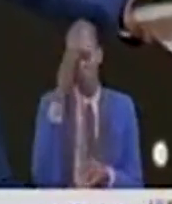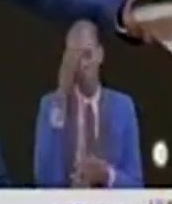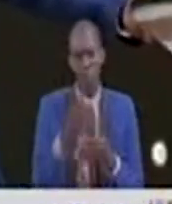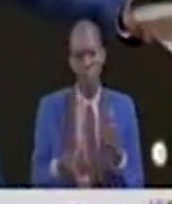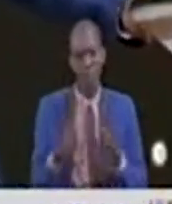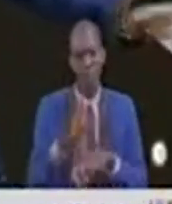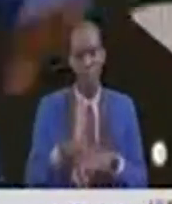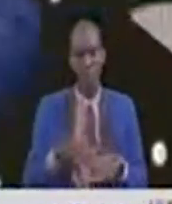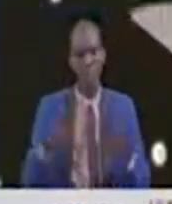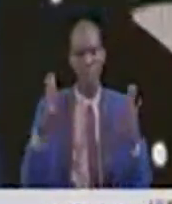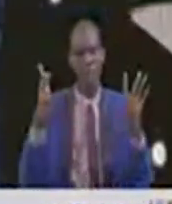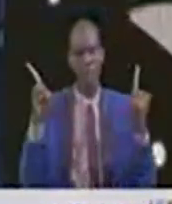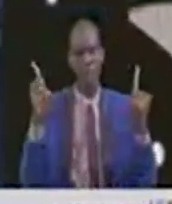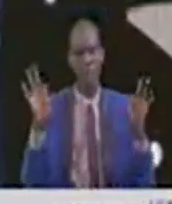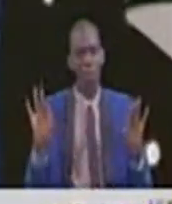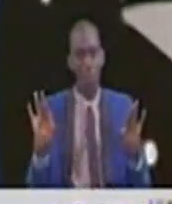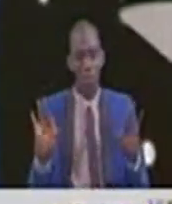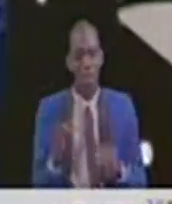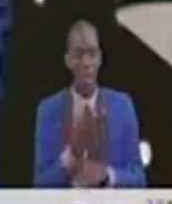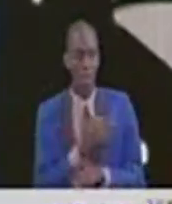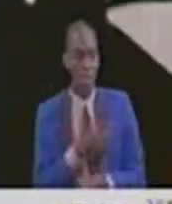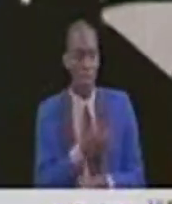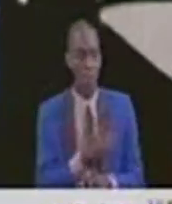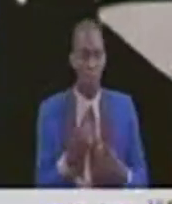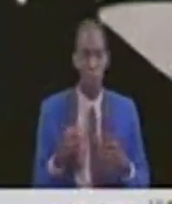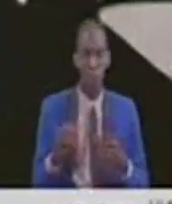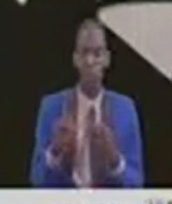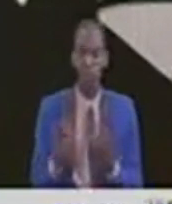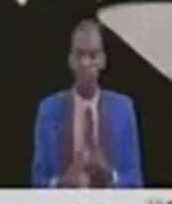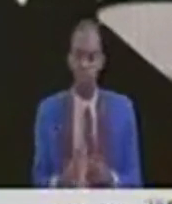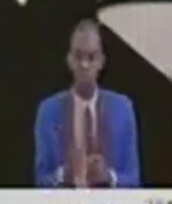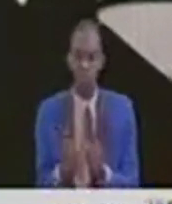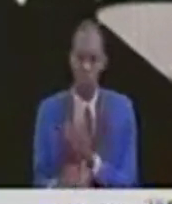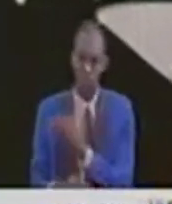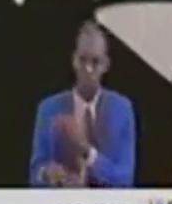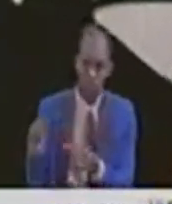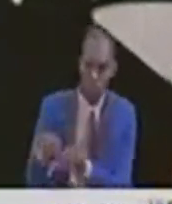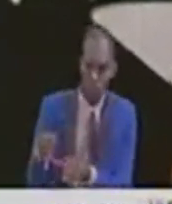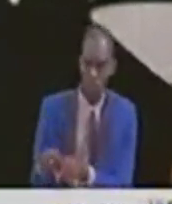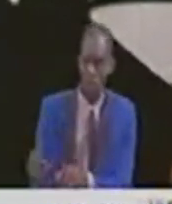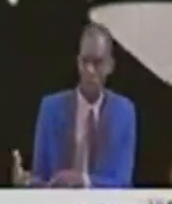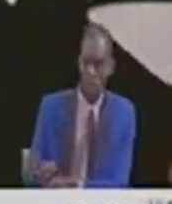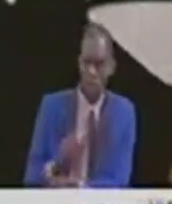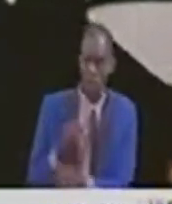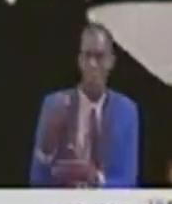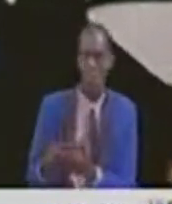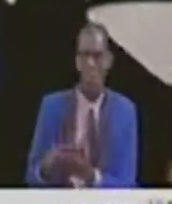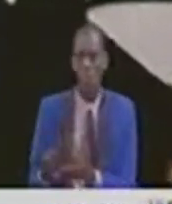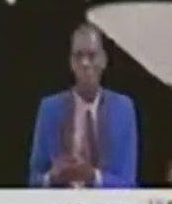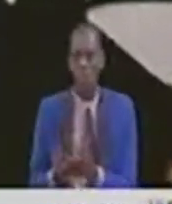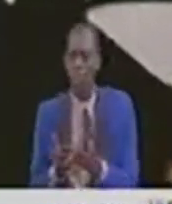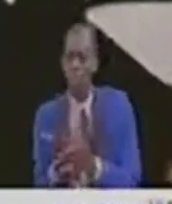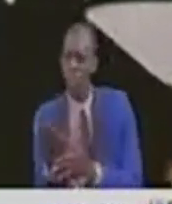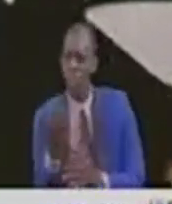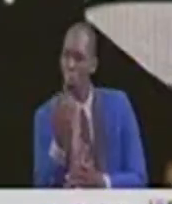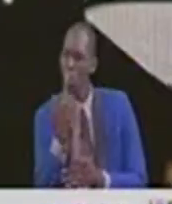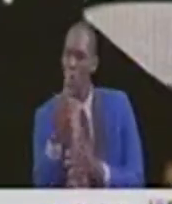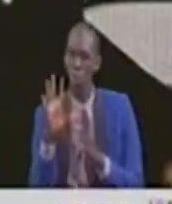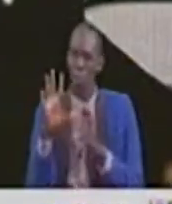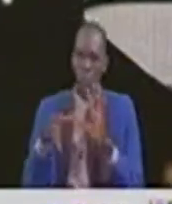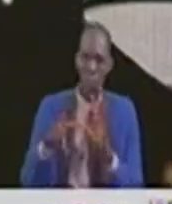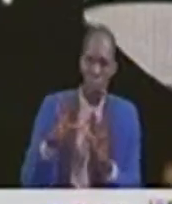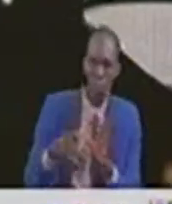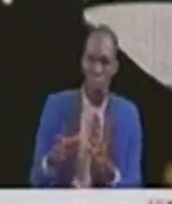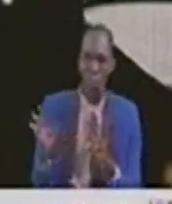419, and he tries to get money out of another person by craft, by cunning method, they call